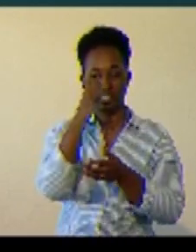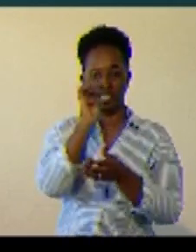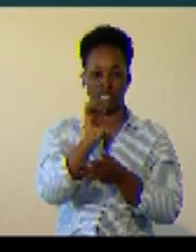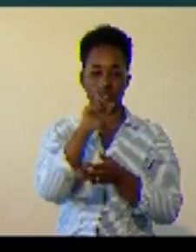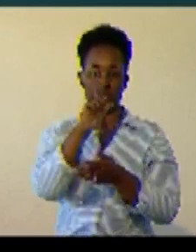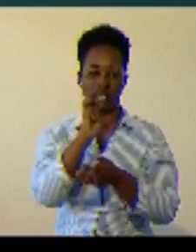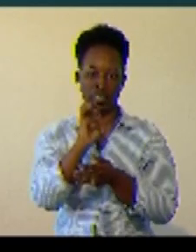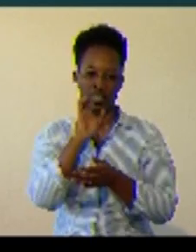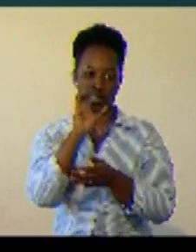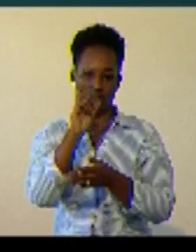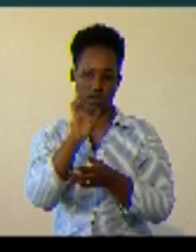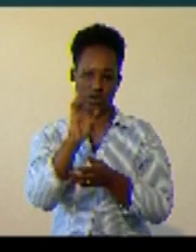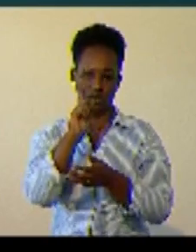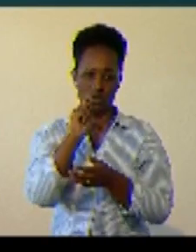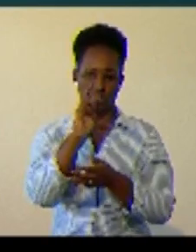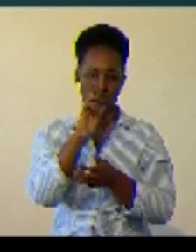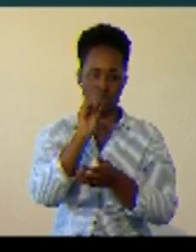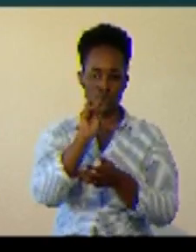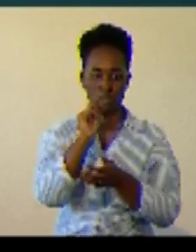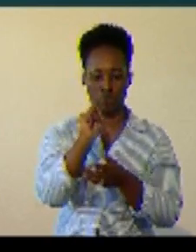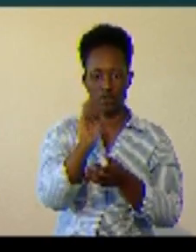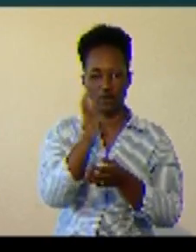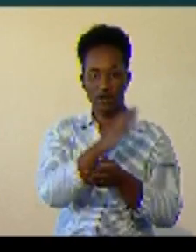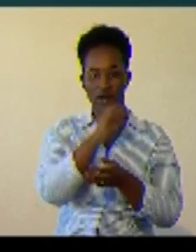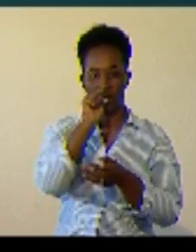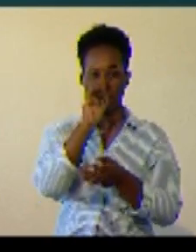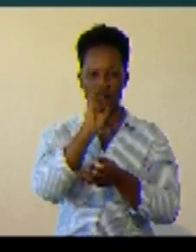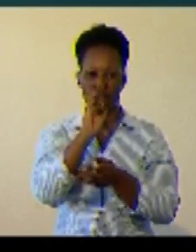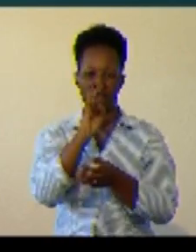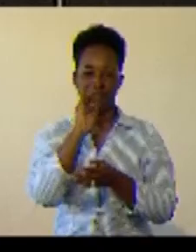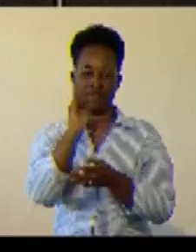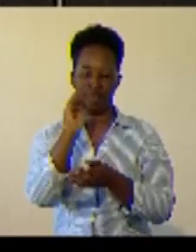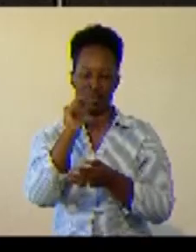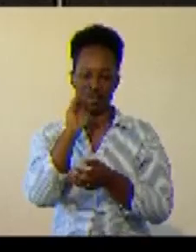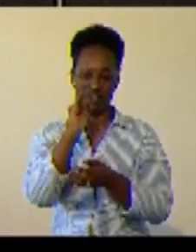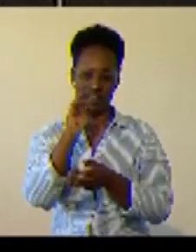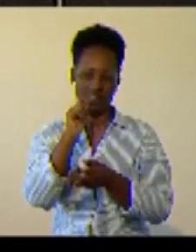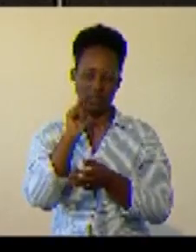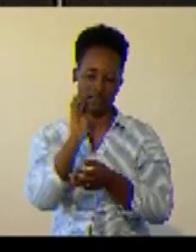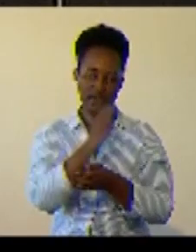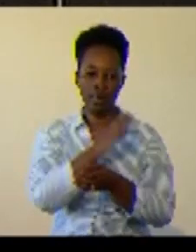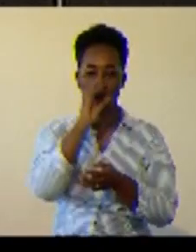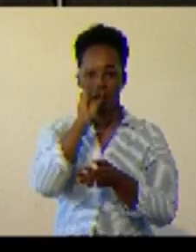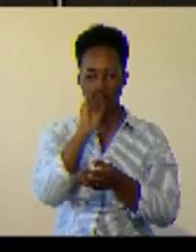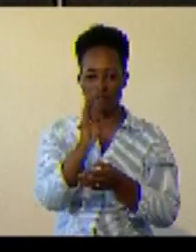the equation representing the first electron affinity of aluminium.